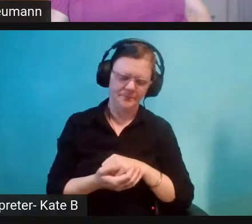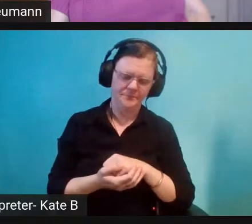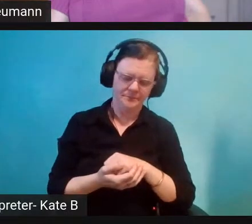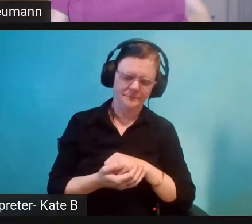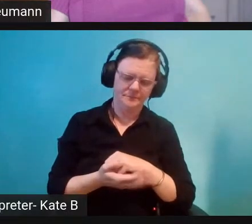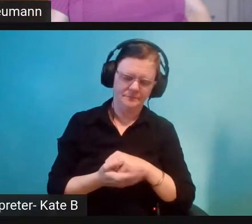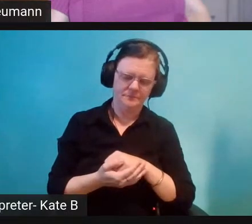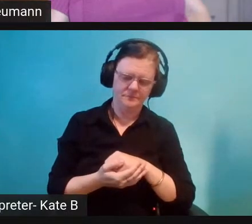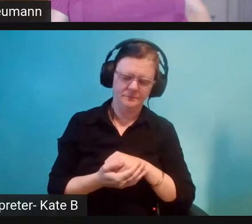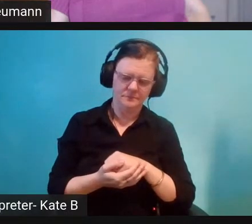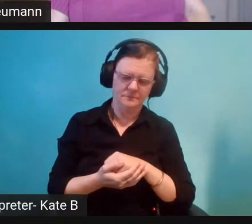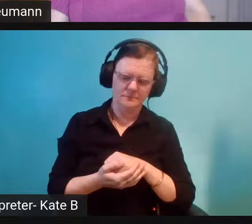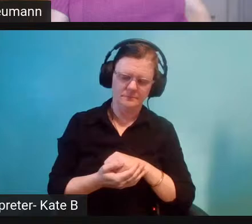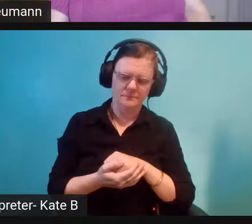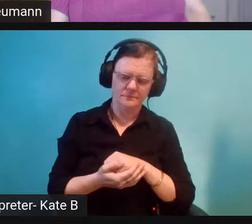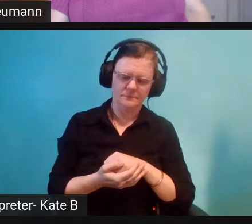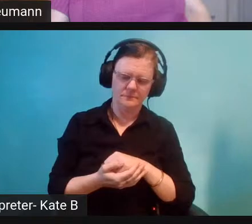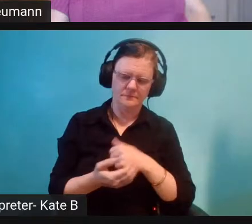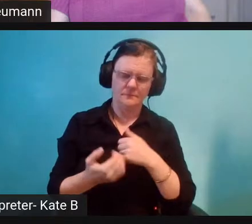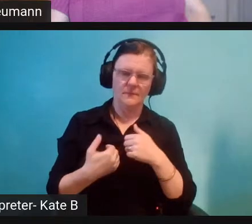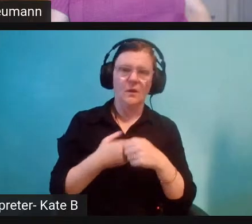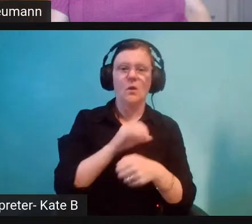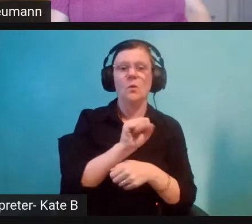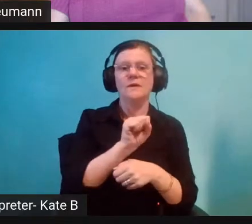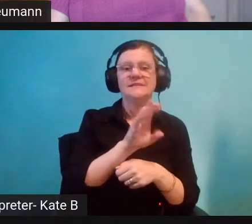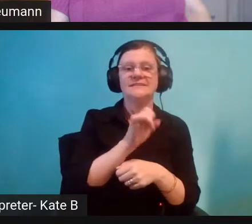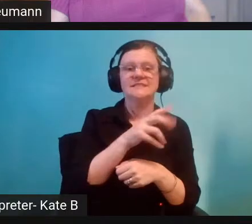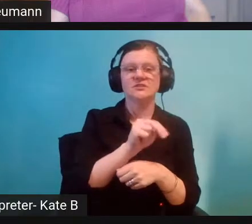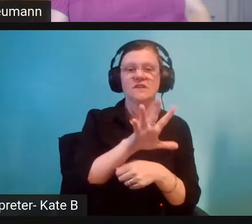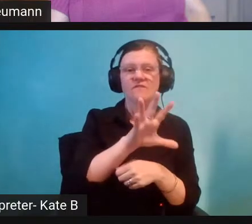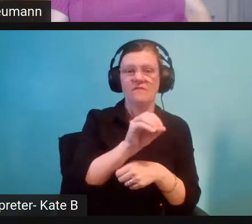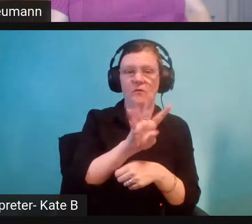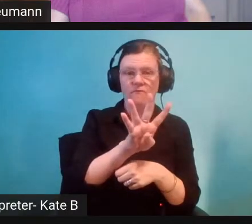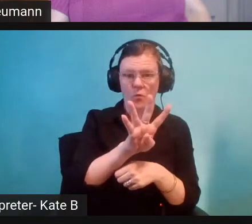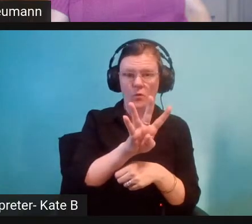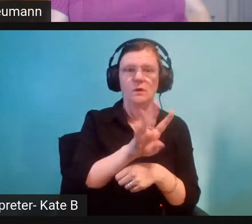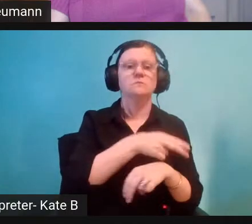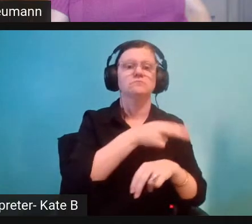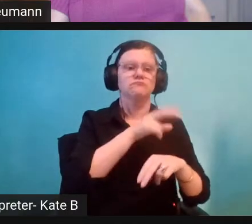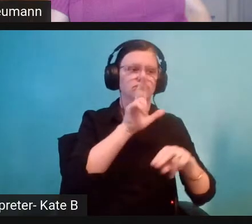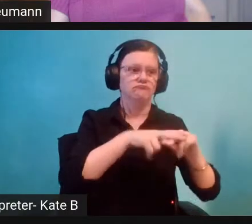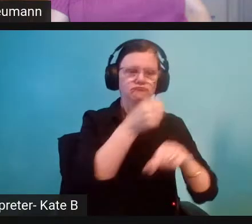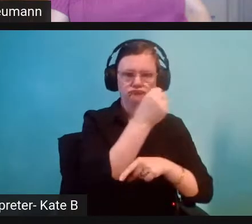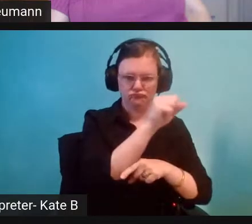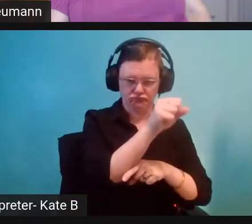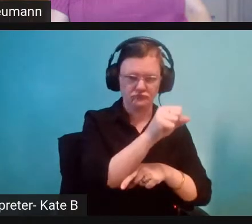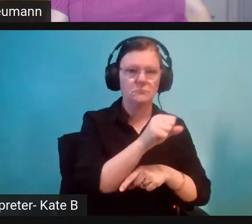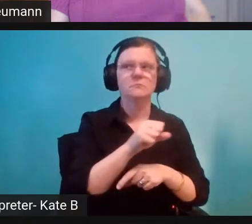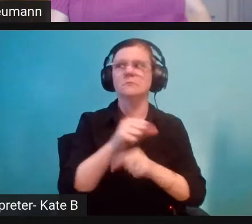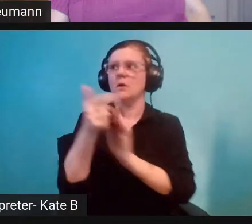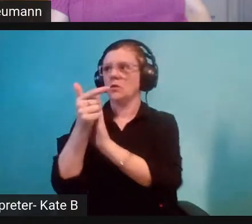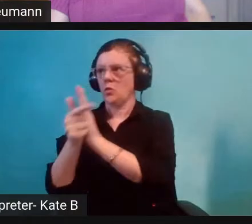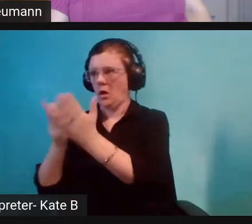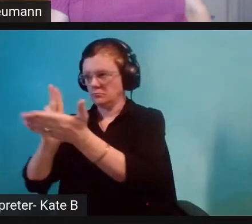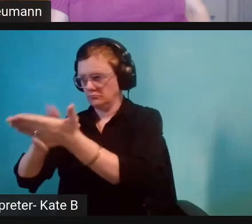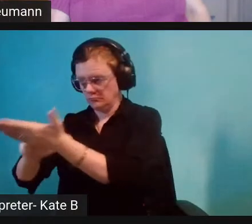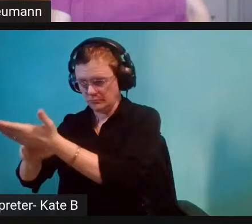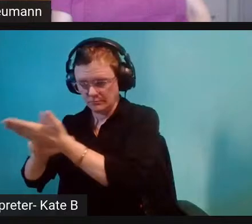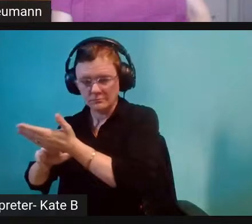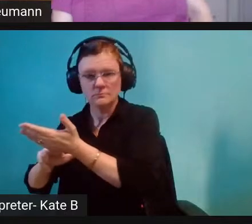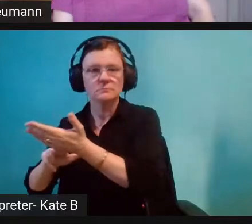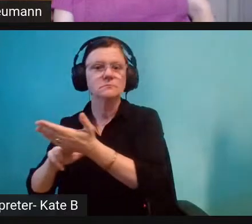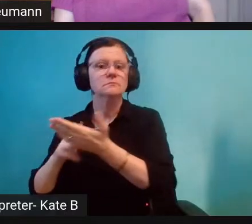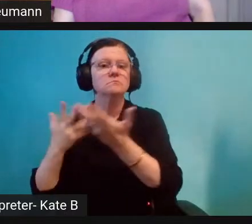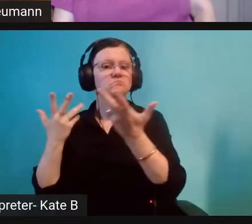happened after the Section 504 sit-in is that they signed the regulations, and then the bus